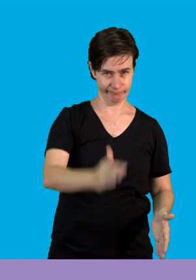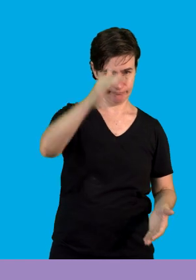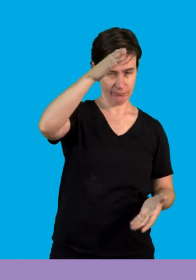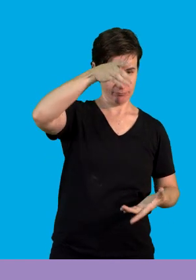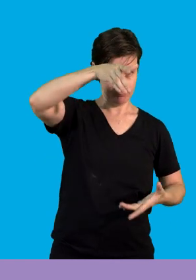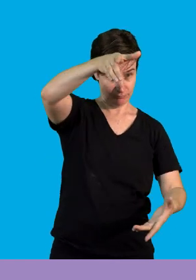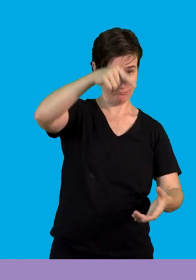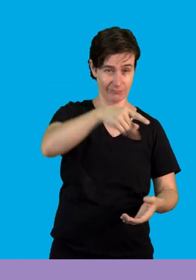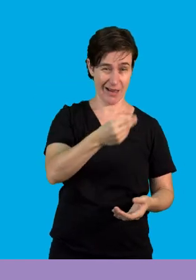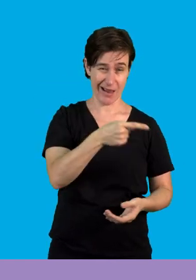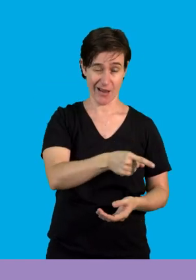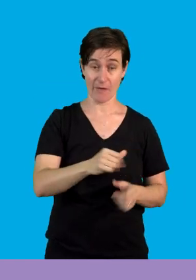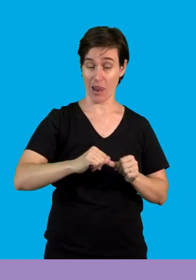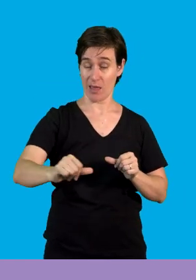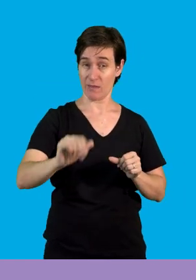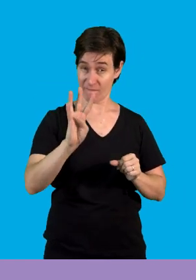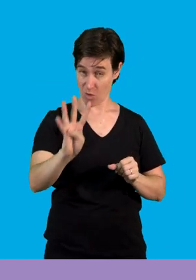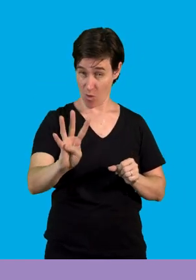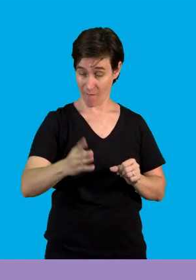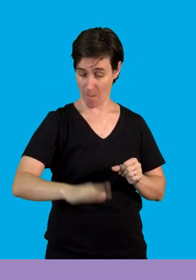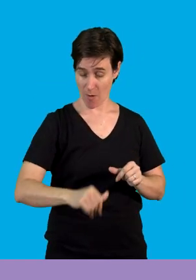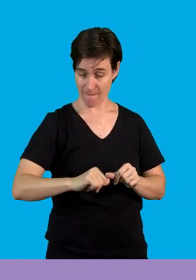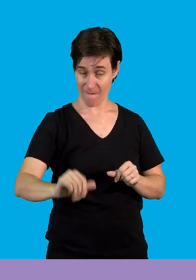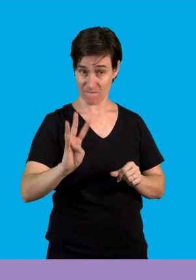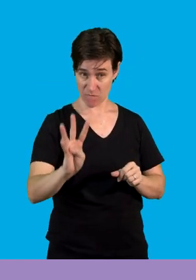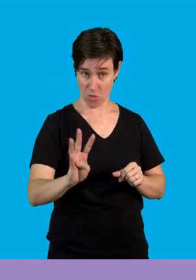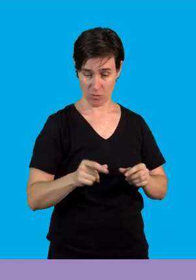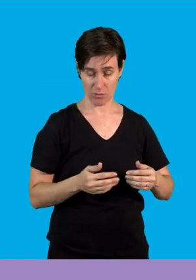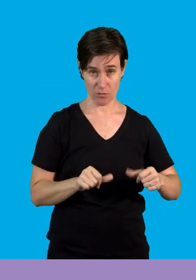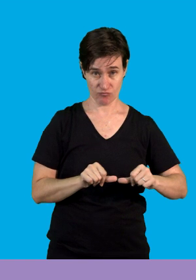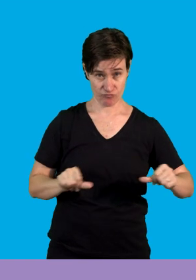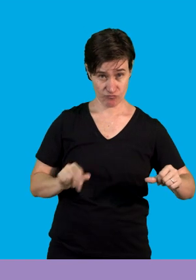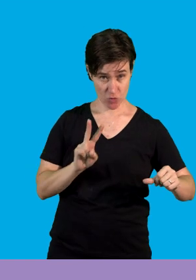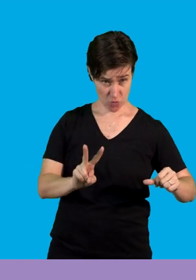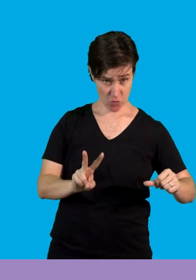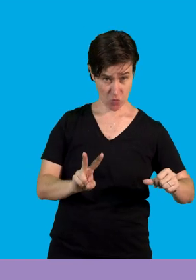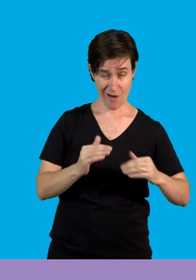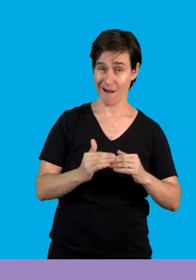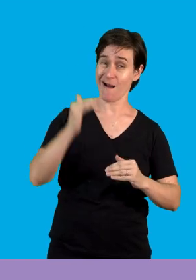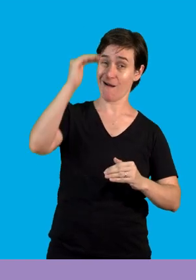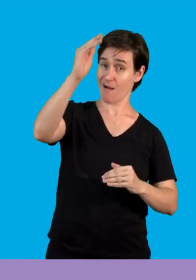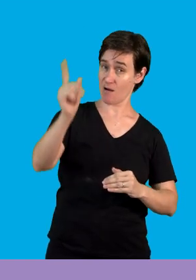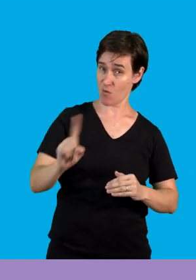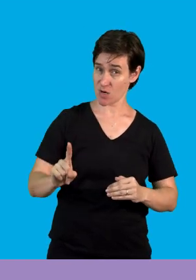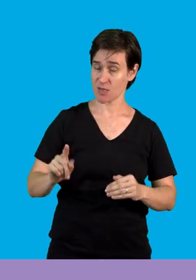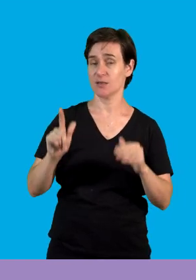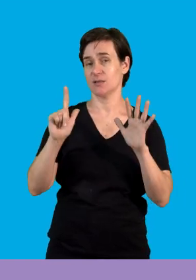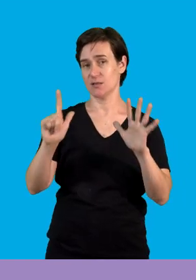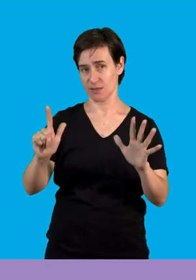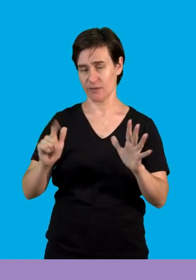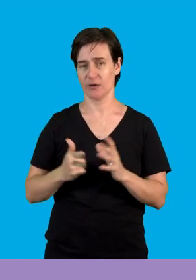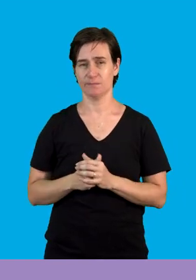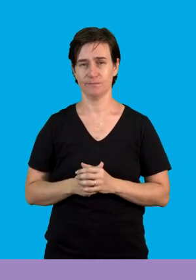length of 4 for the base, it has a breadth of 2 for the base, and it has a height